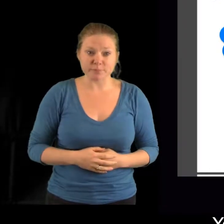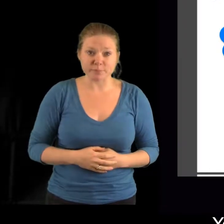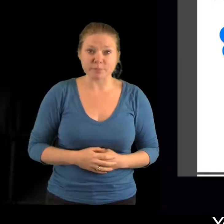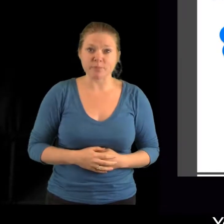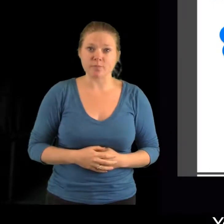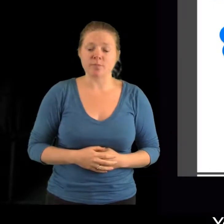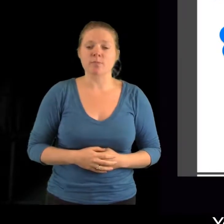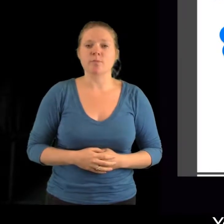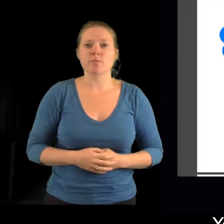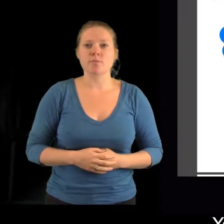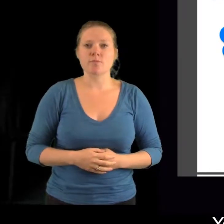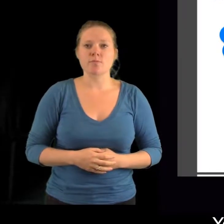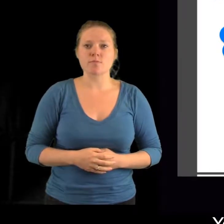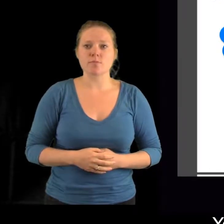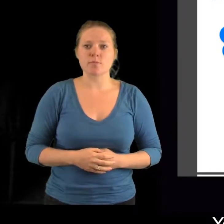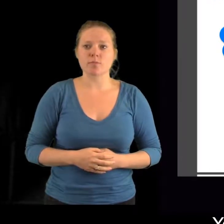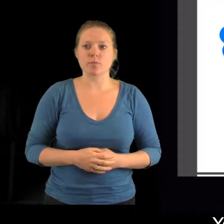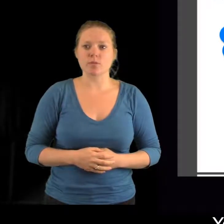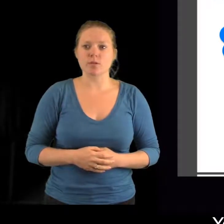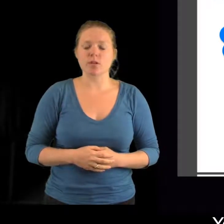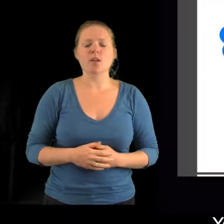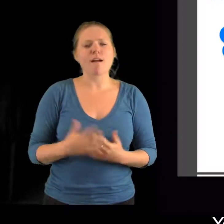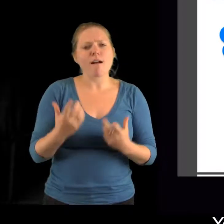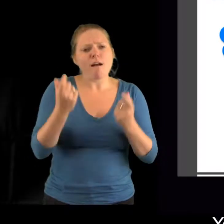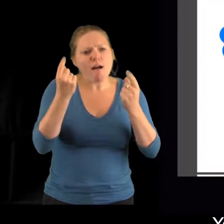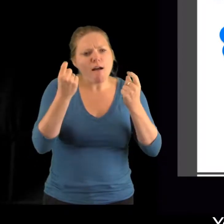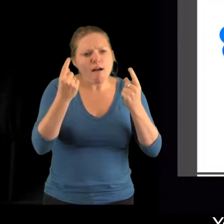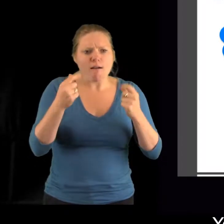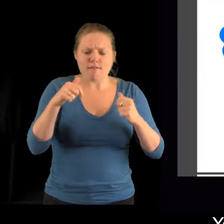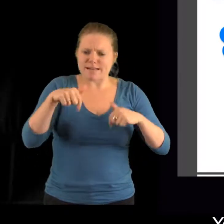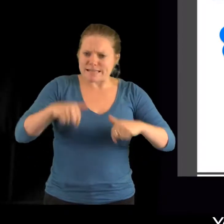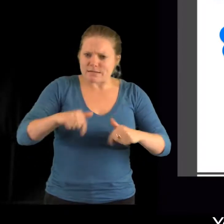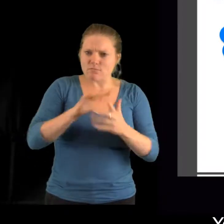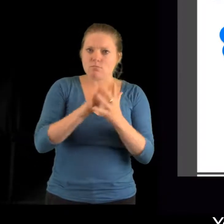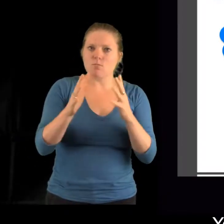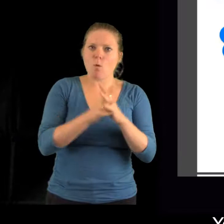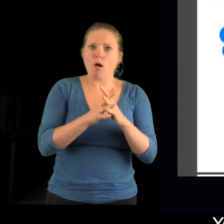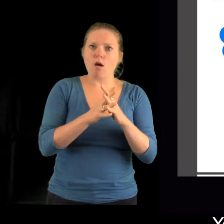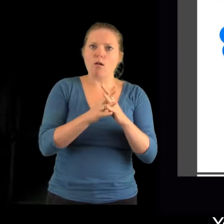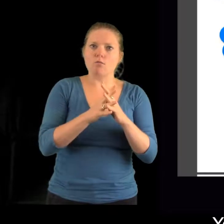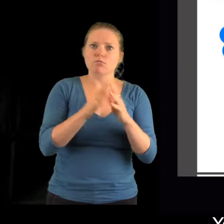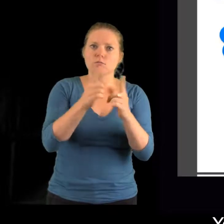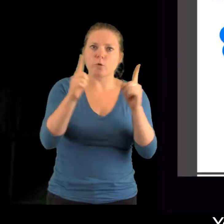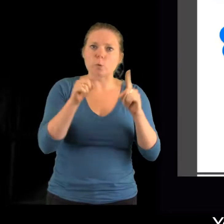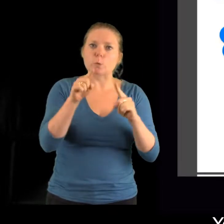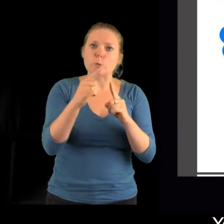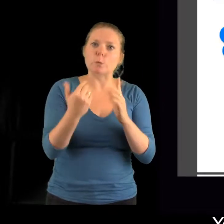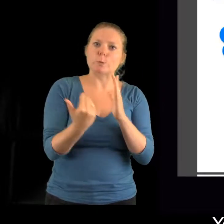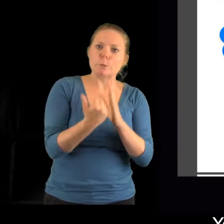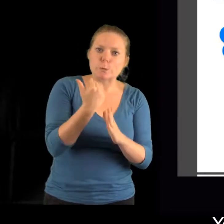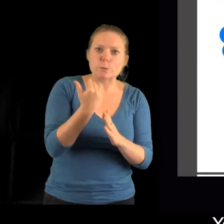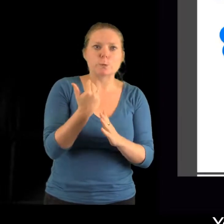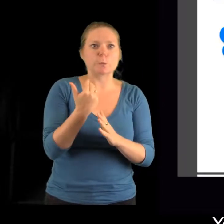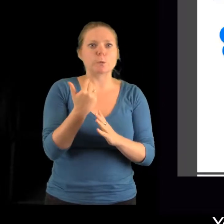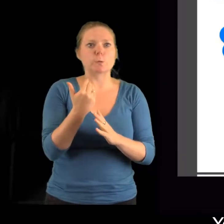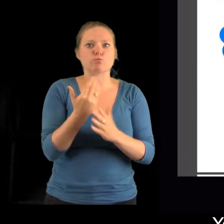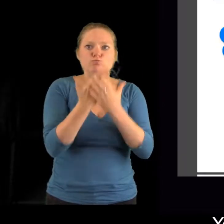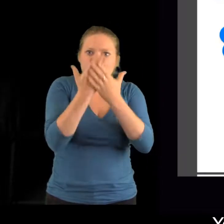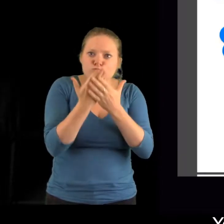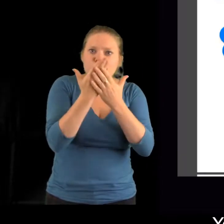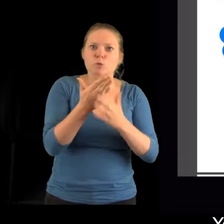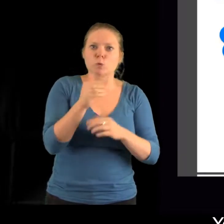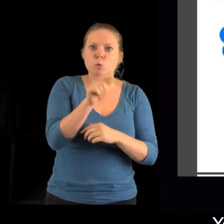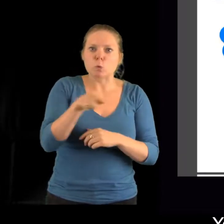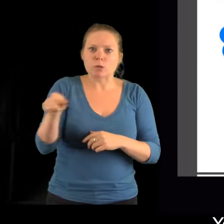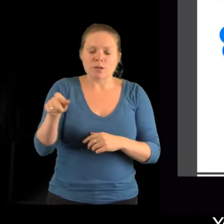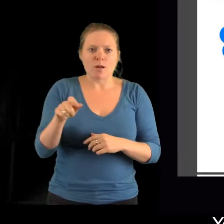We know that you're starting your training here, and we're going to do various activities that say,